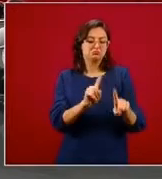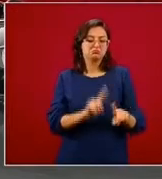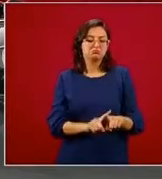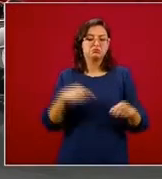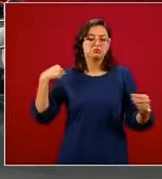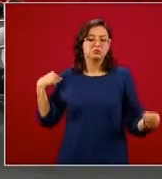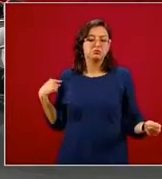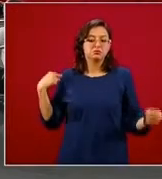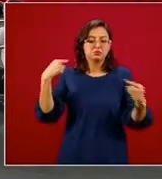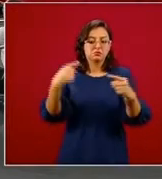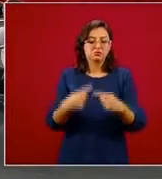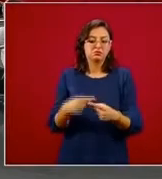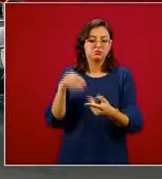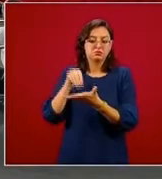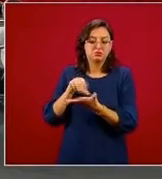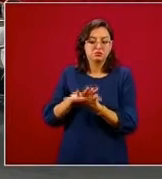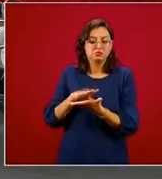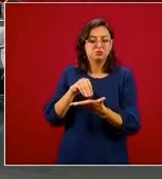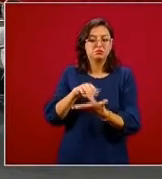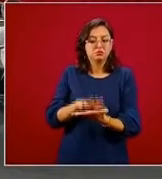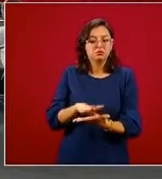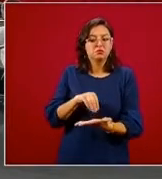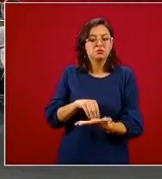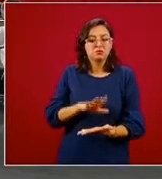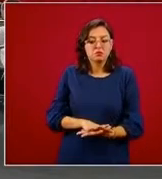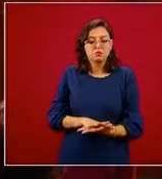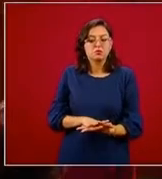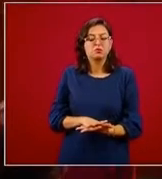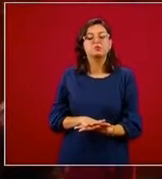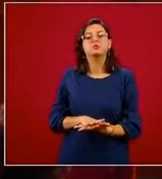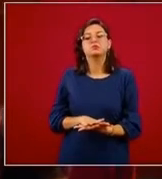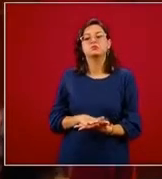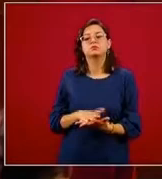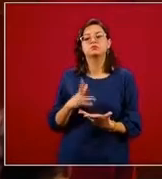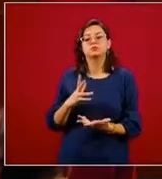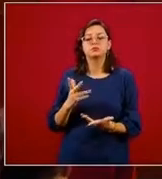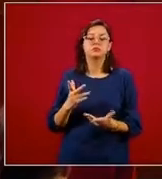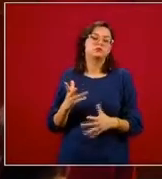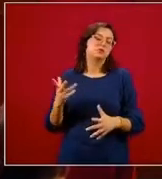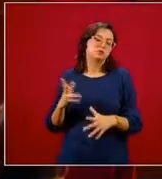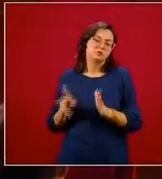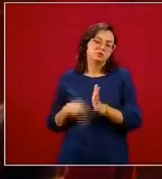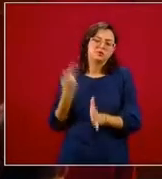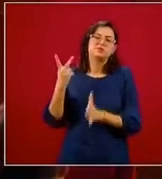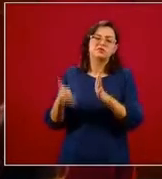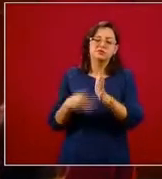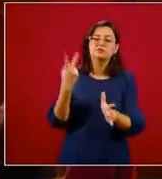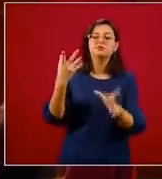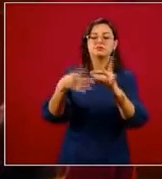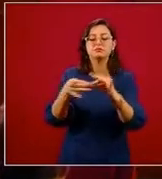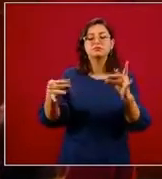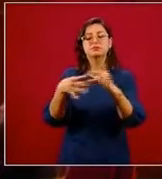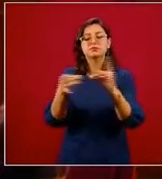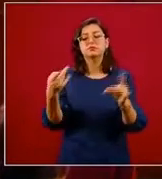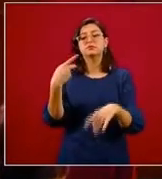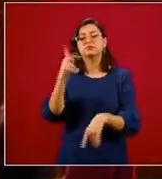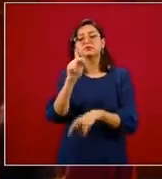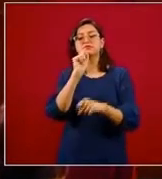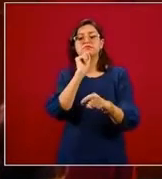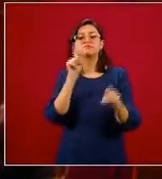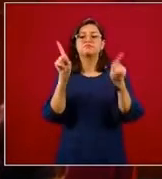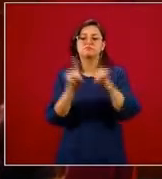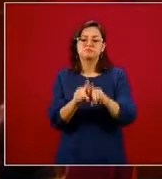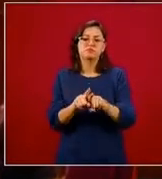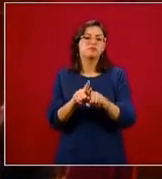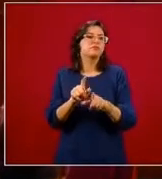testing and base, and that we've seen as something that we've revealed in